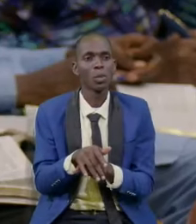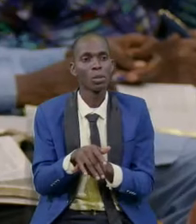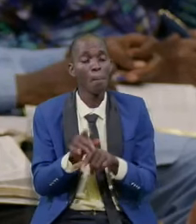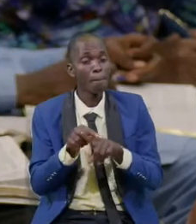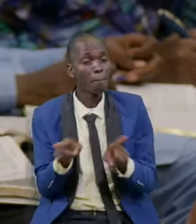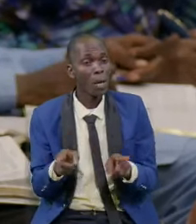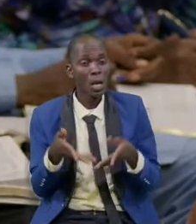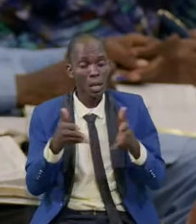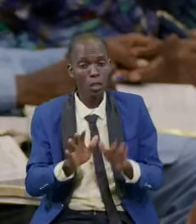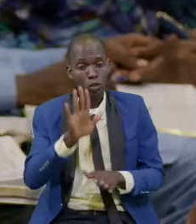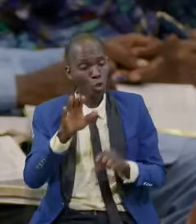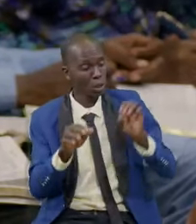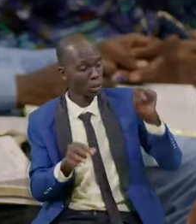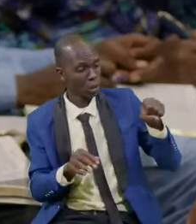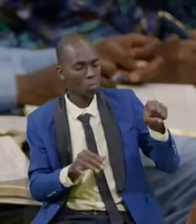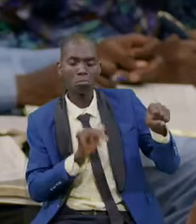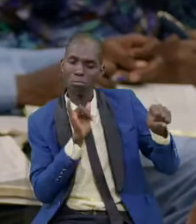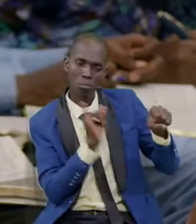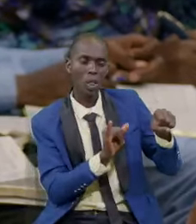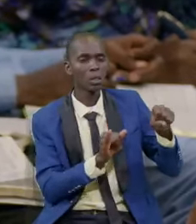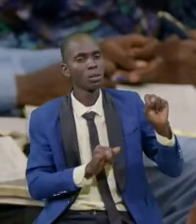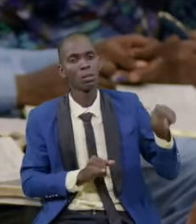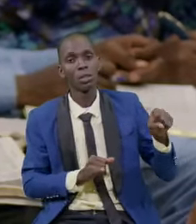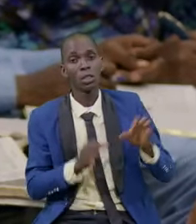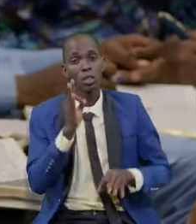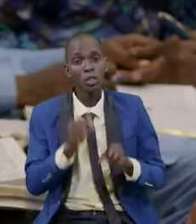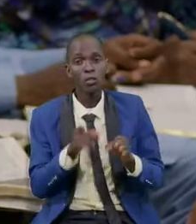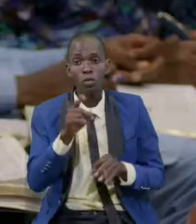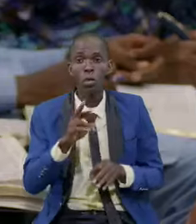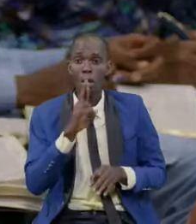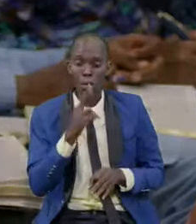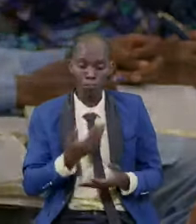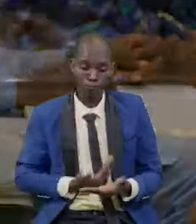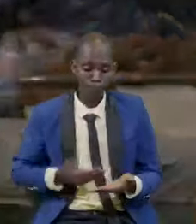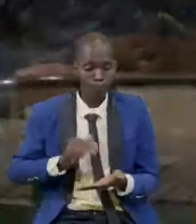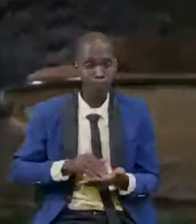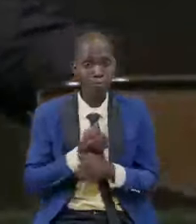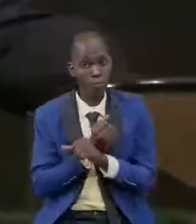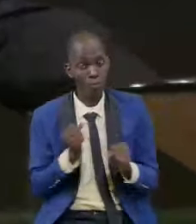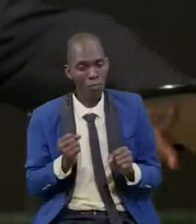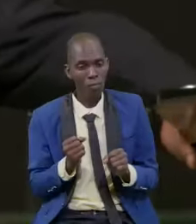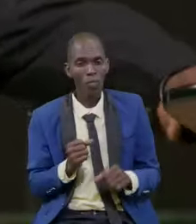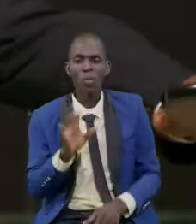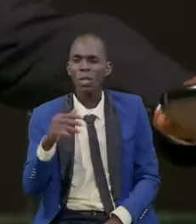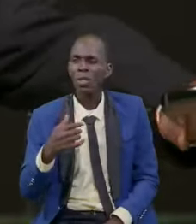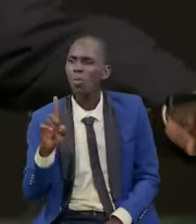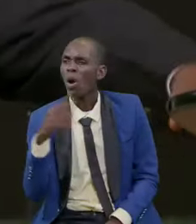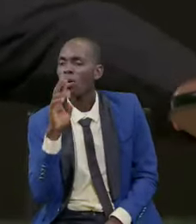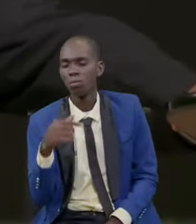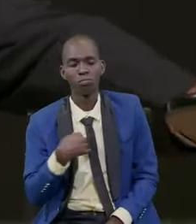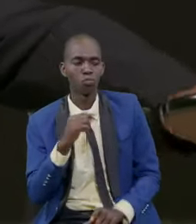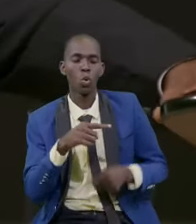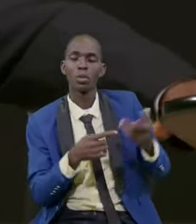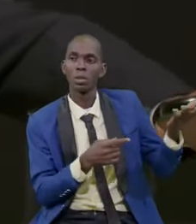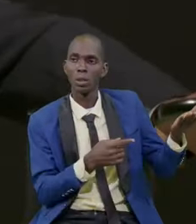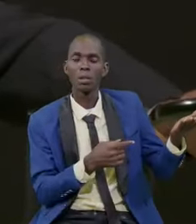let your yea be yea. If you're a child of God, I'm going there, yeah, you go there.